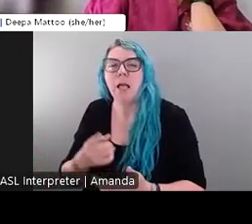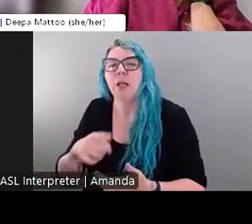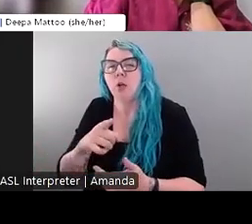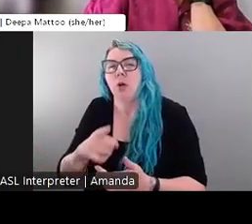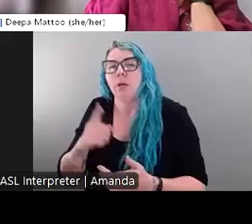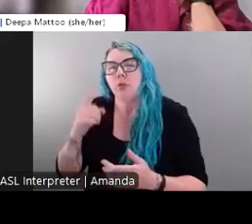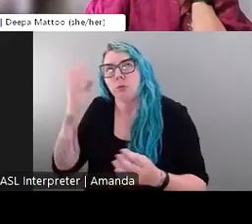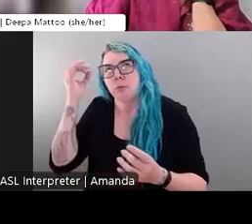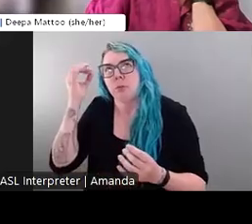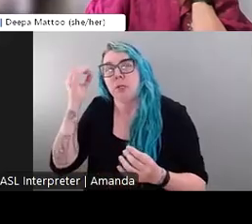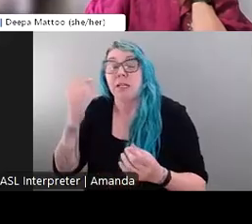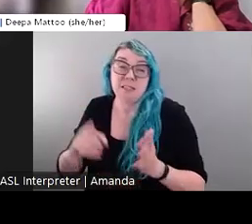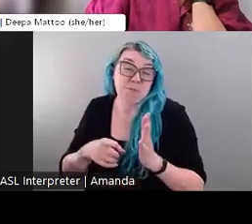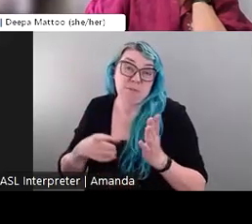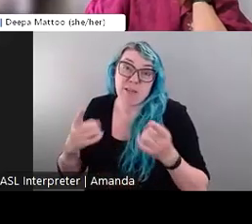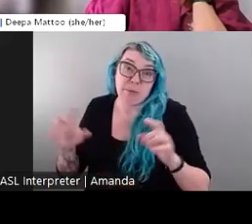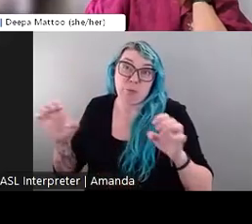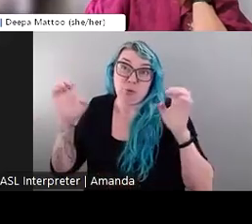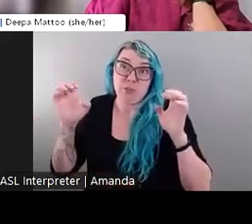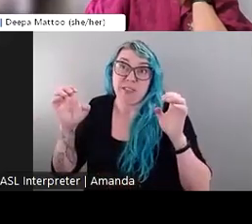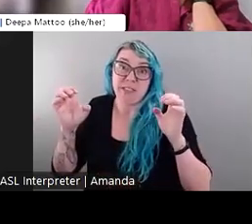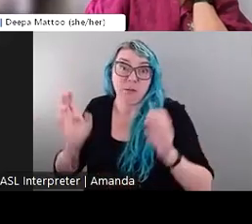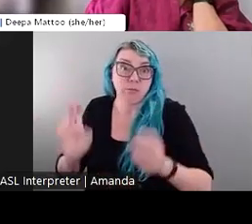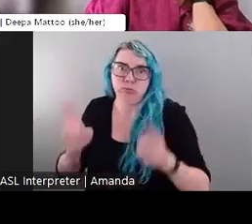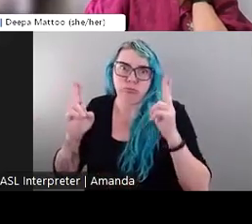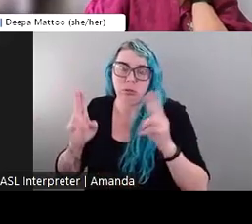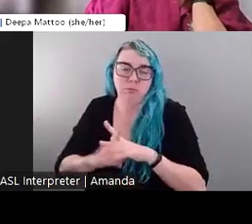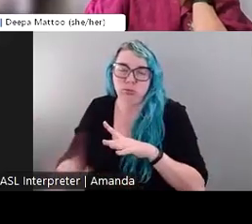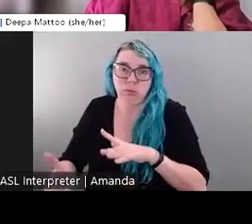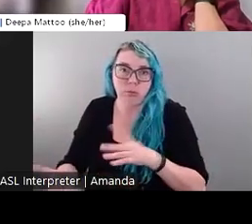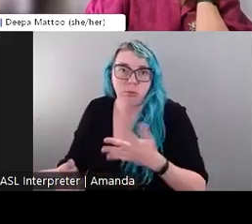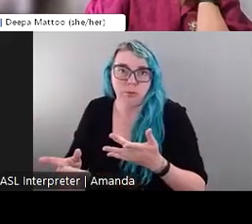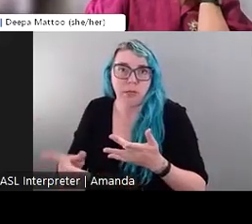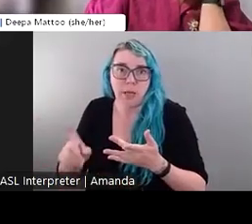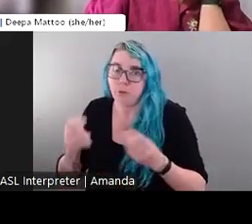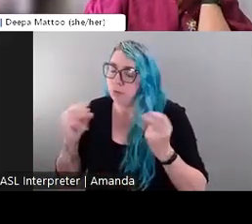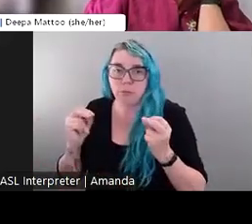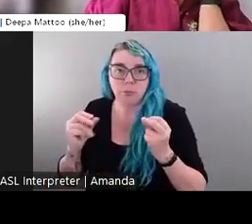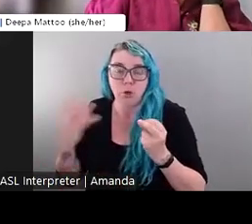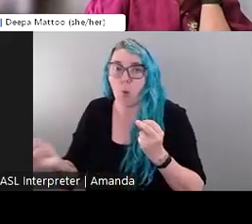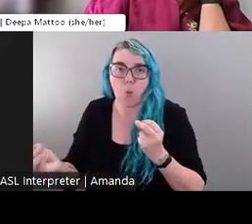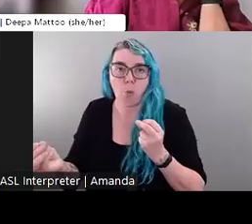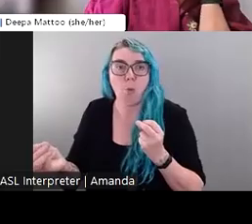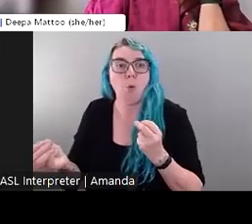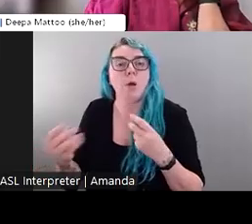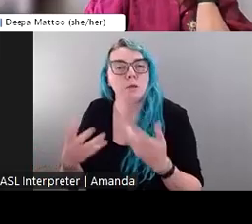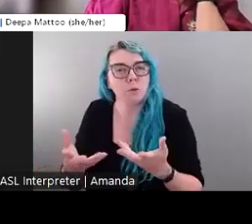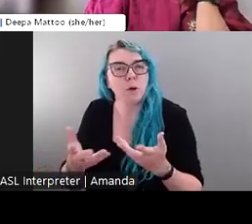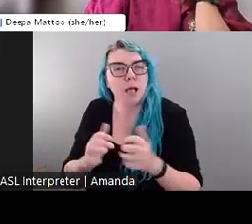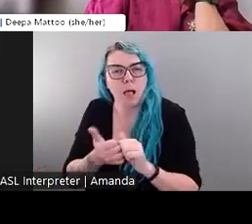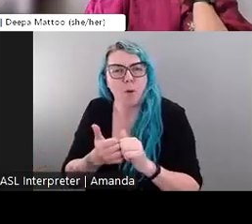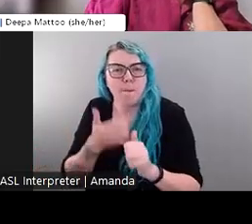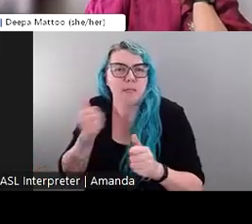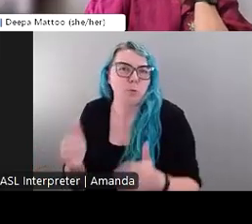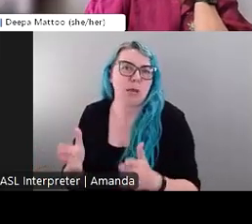in rush, what would be the right way to leave it. When you come back, we can talk